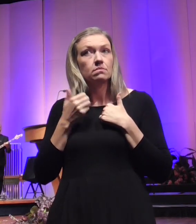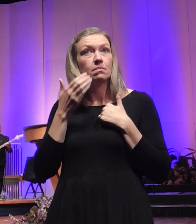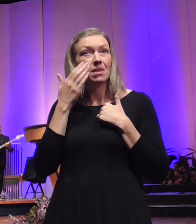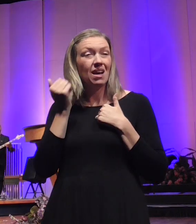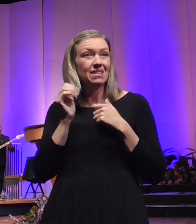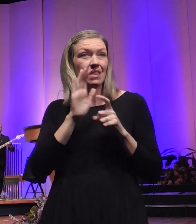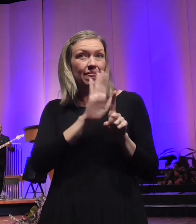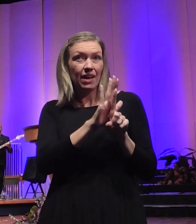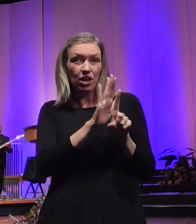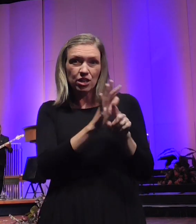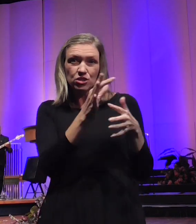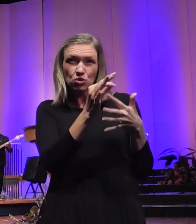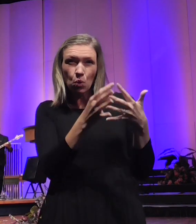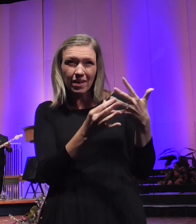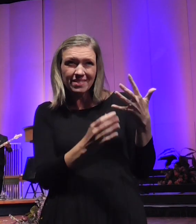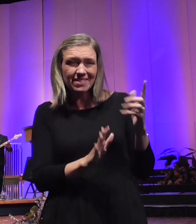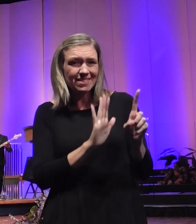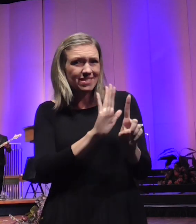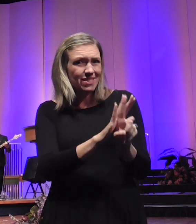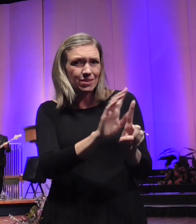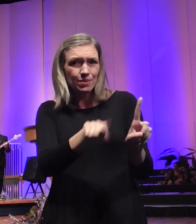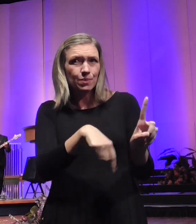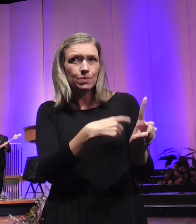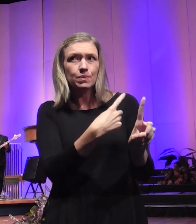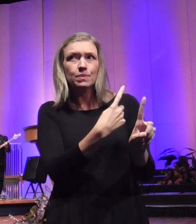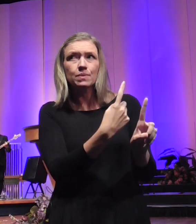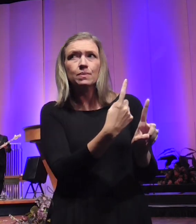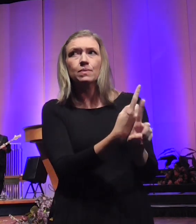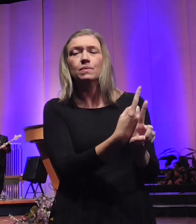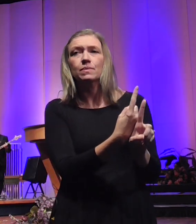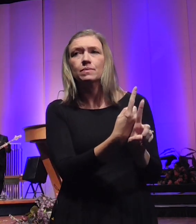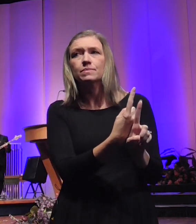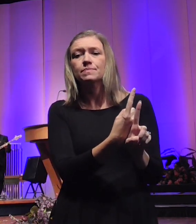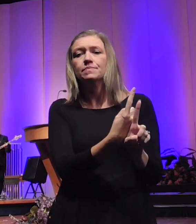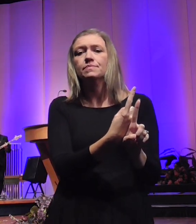because the choice is theirs and theirs